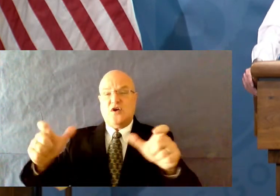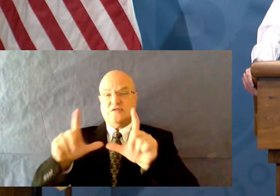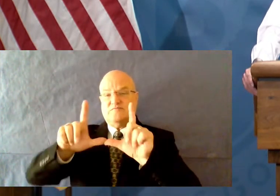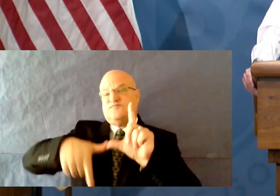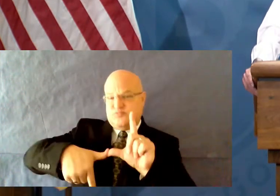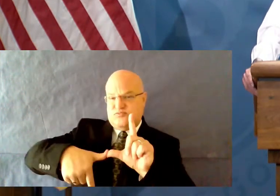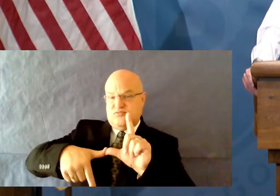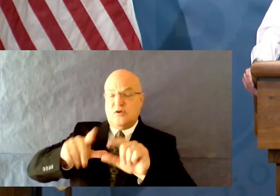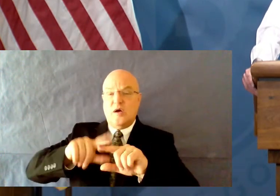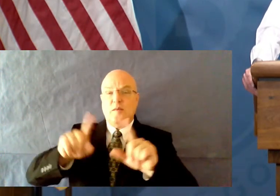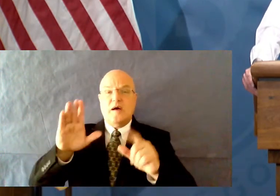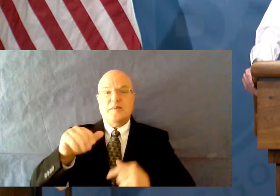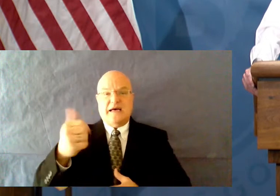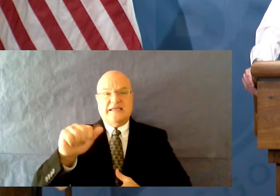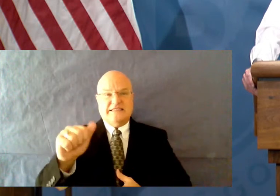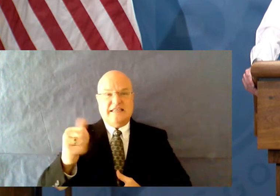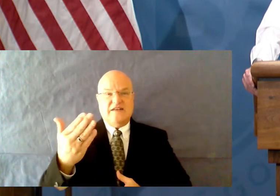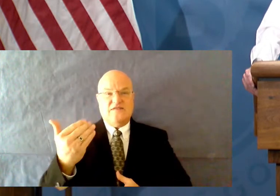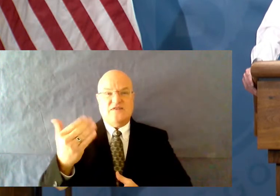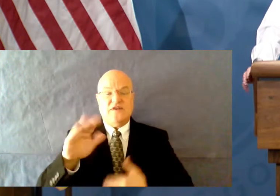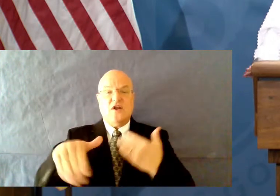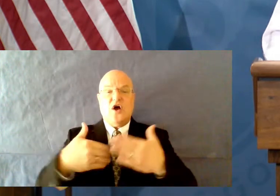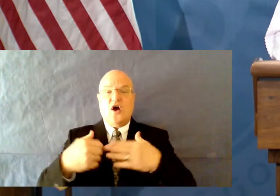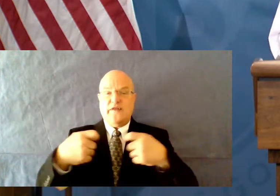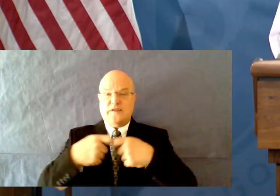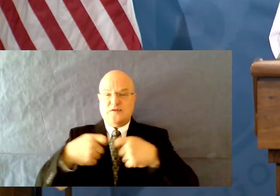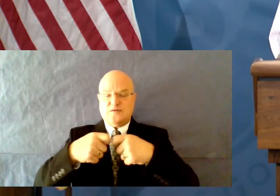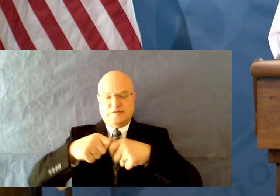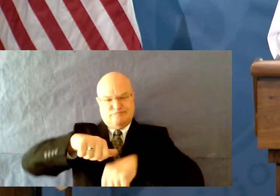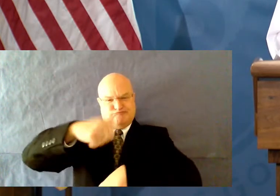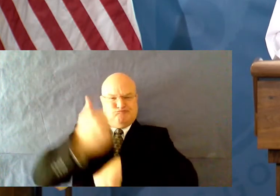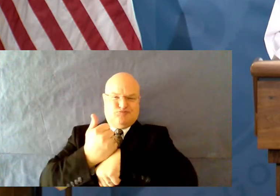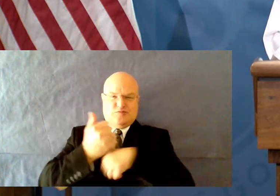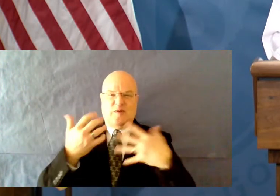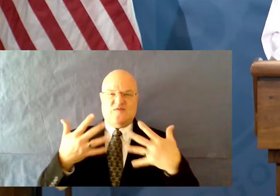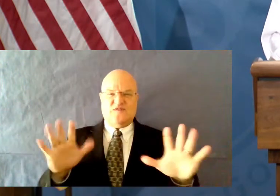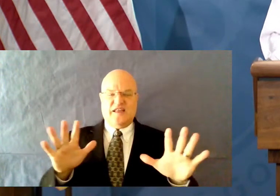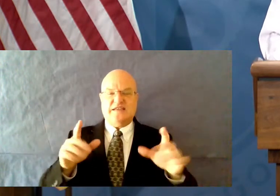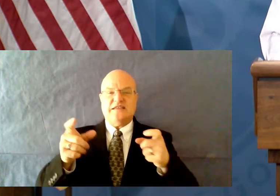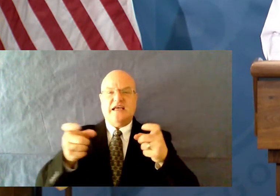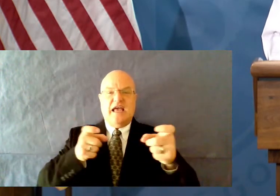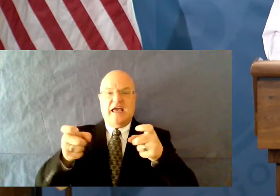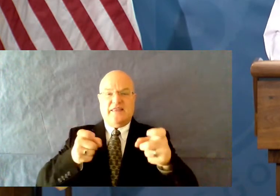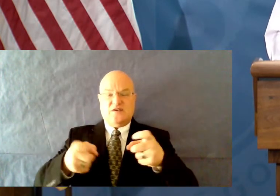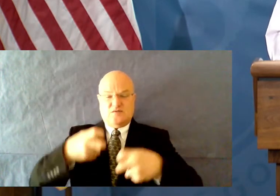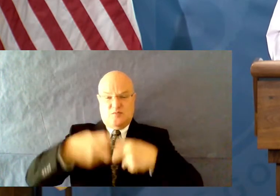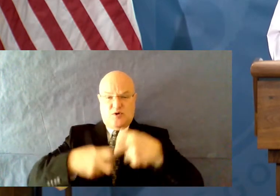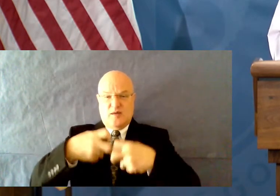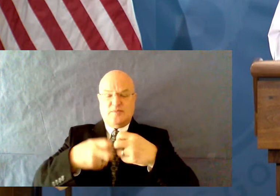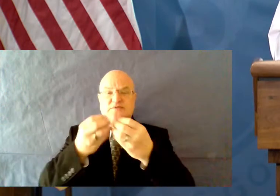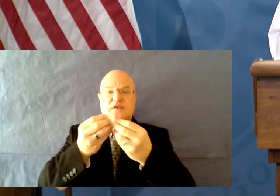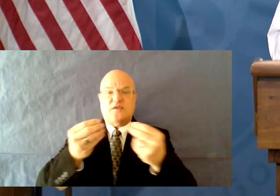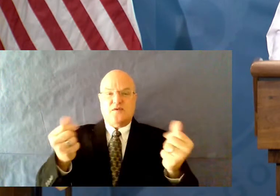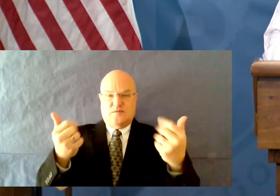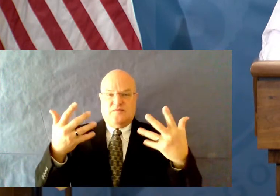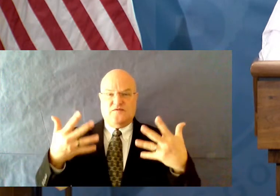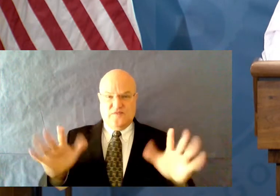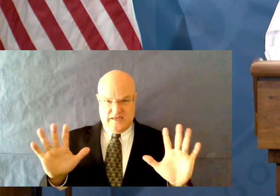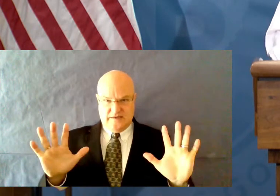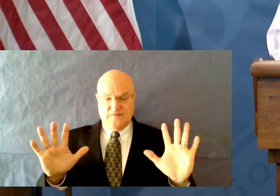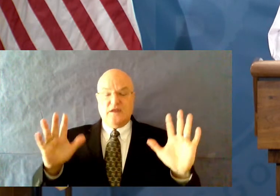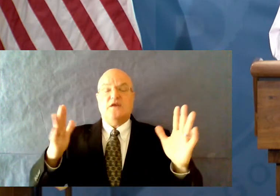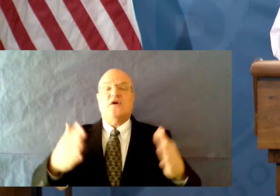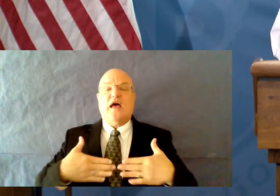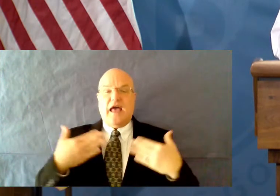by 10:15 all that power had been restored and controlled interruptions had ended, and we're glad